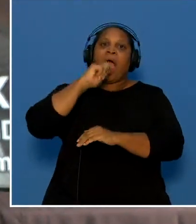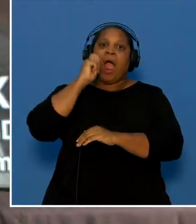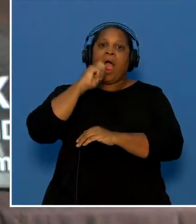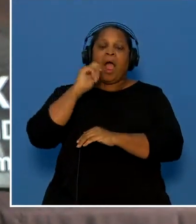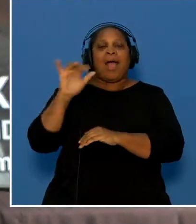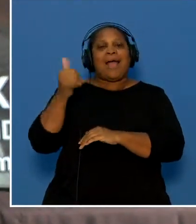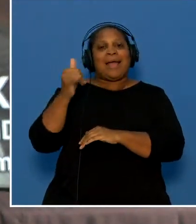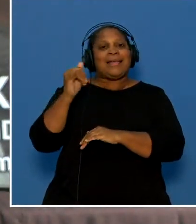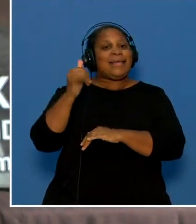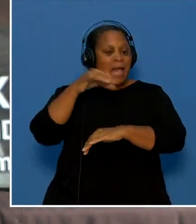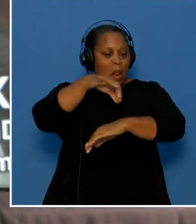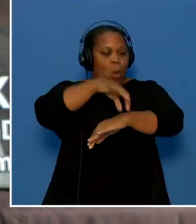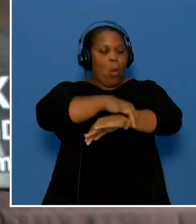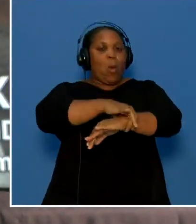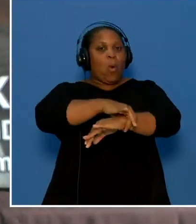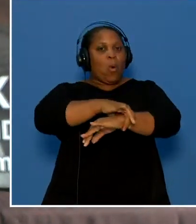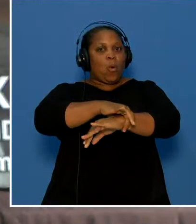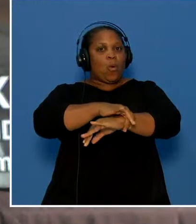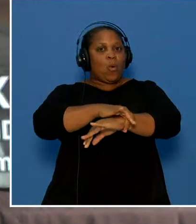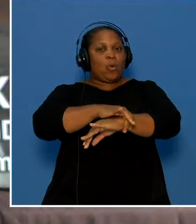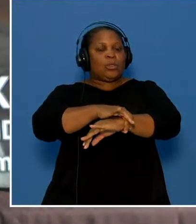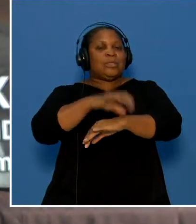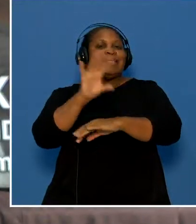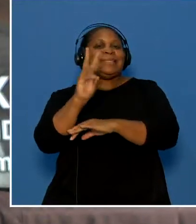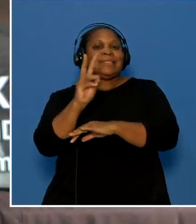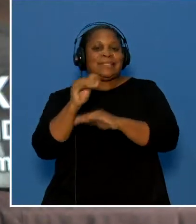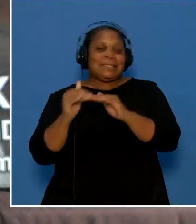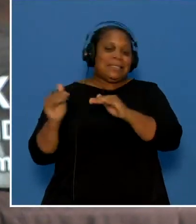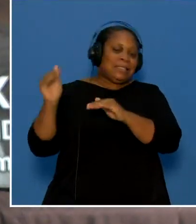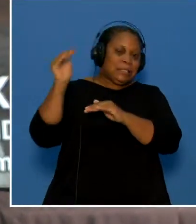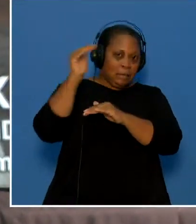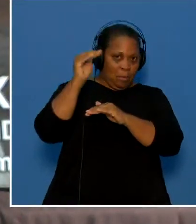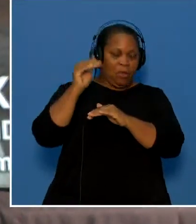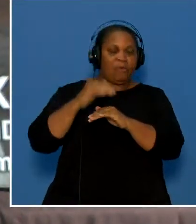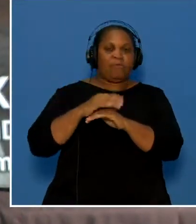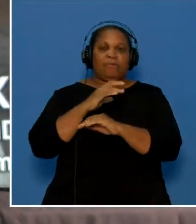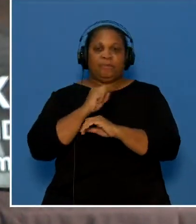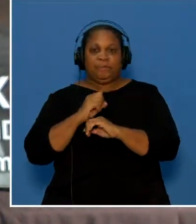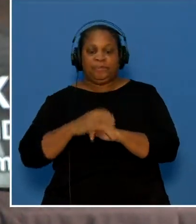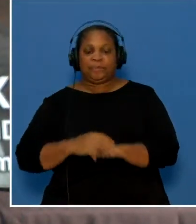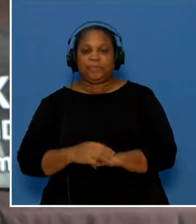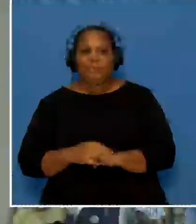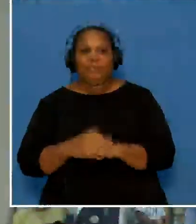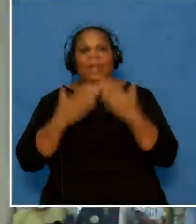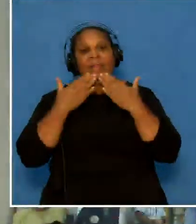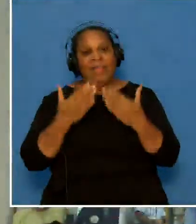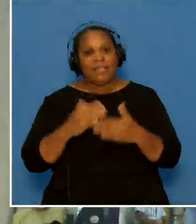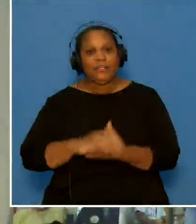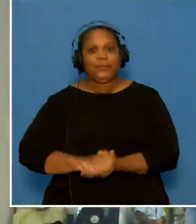yellow wristbands are for persons aged 16 and over. Thank you.